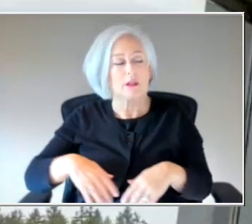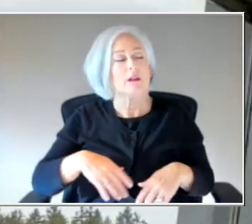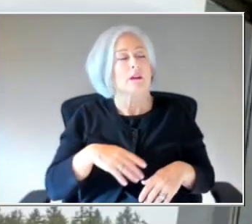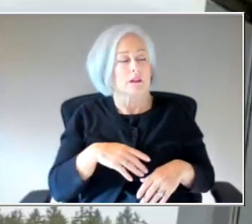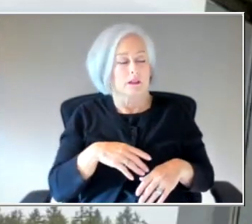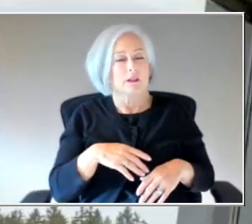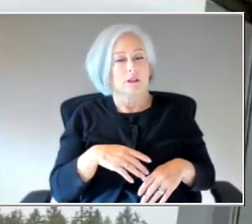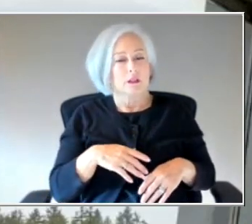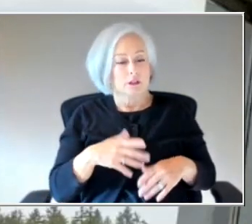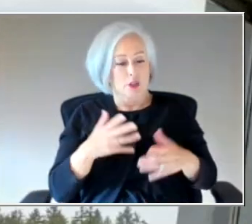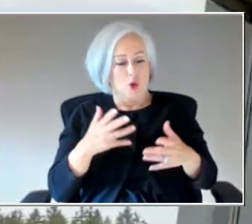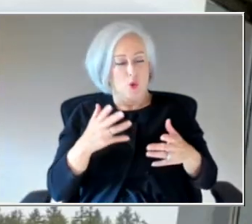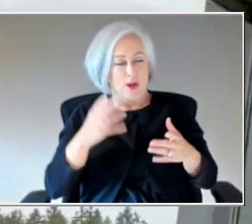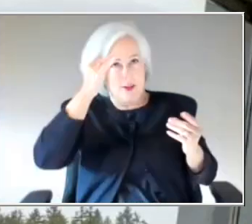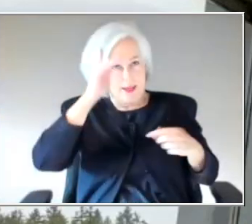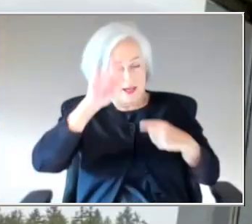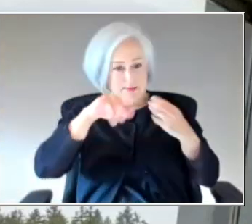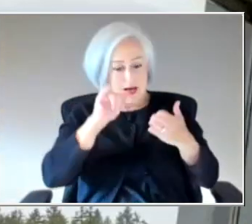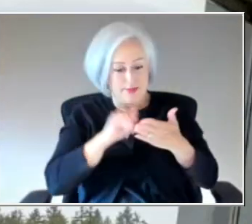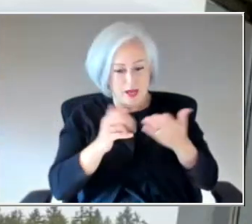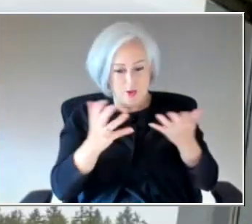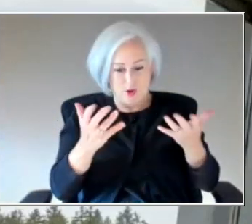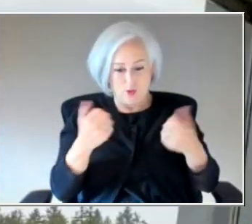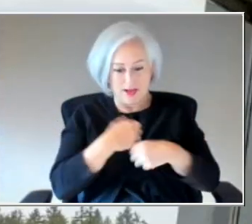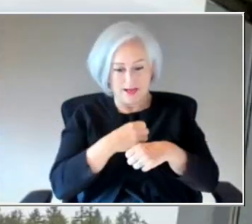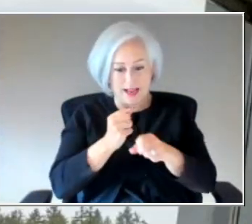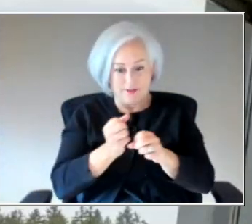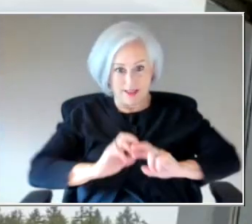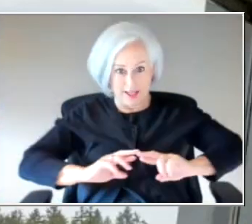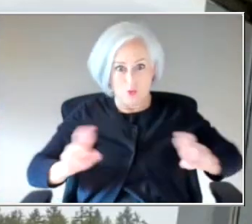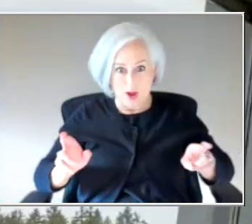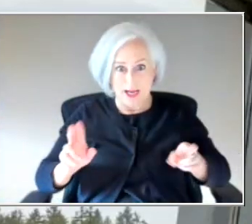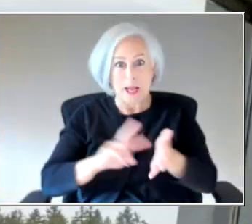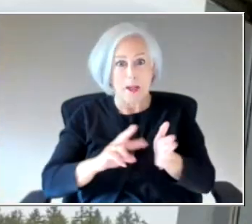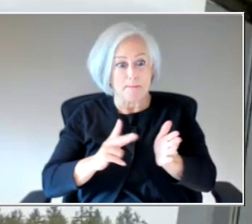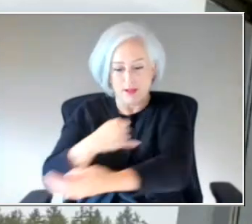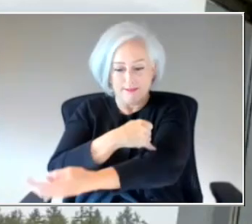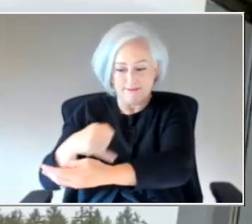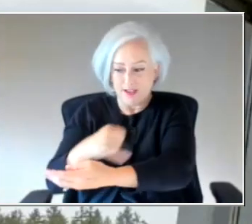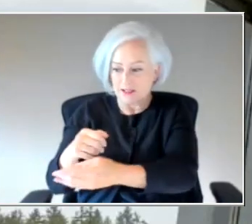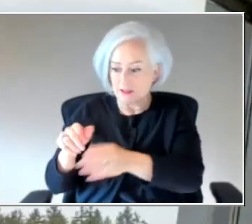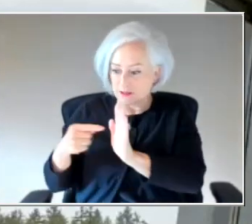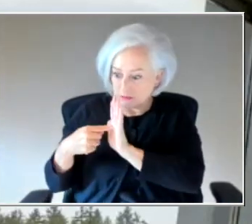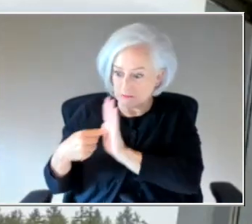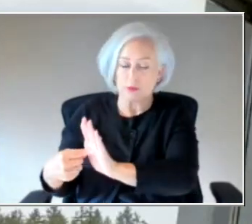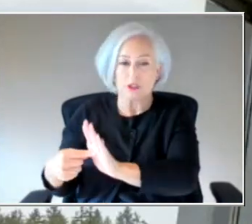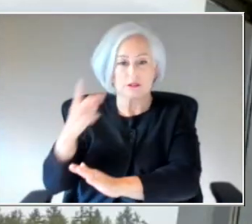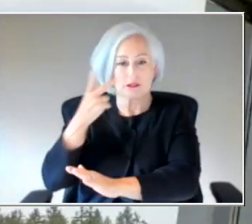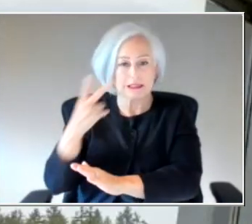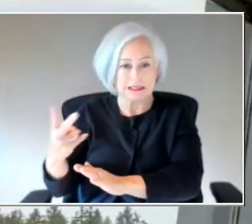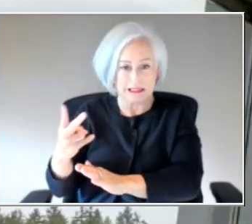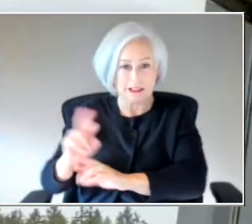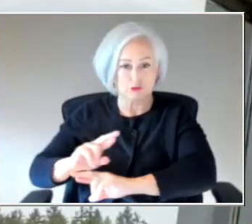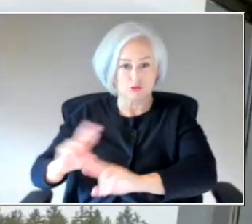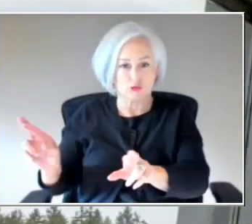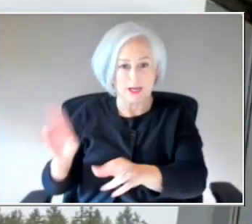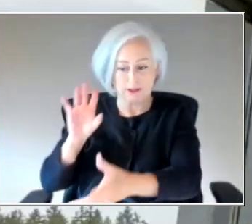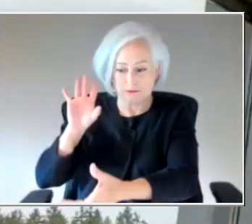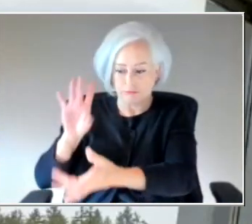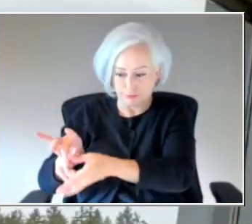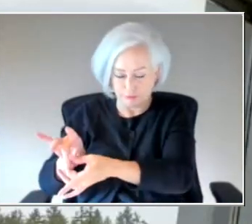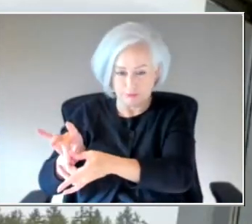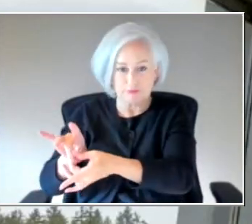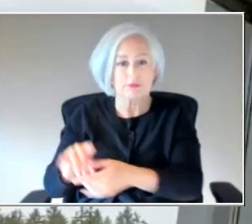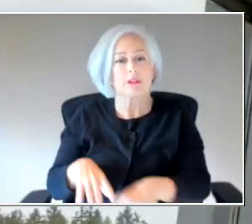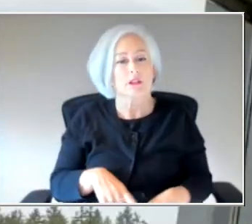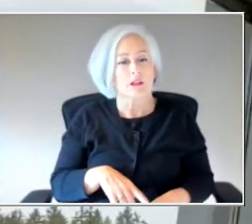everything ready, all our vessels exposed when that kidney's coming into the room. Usually we go back to the OR about the same time.